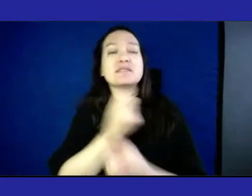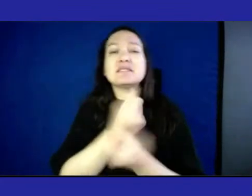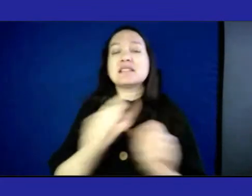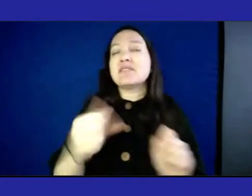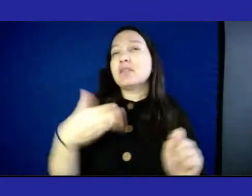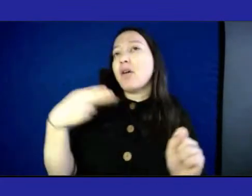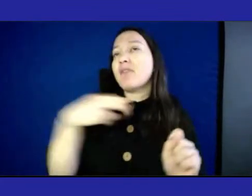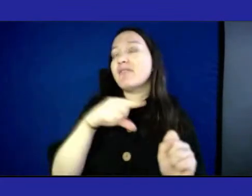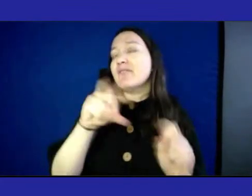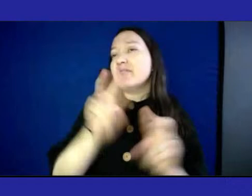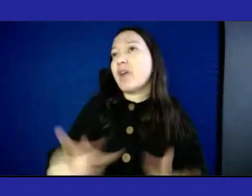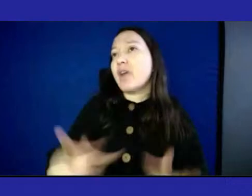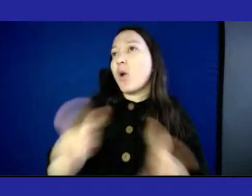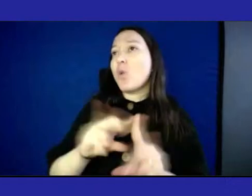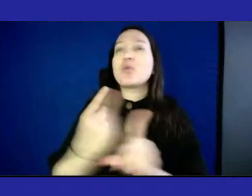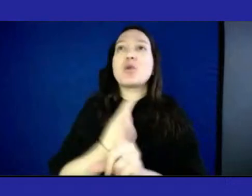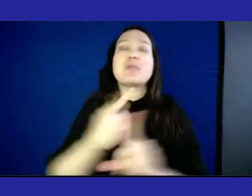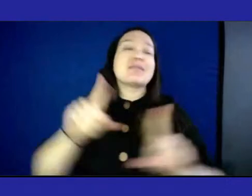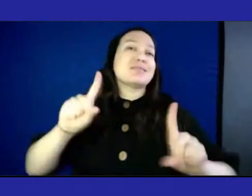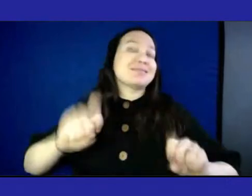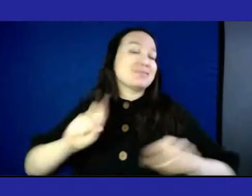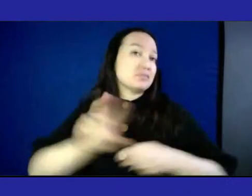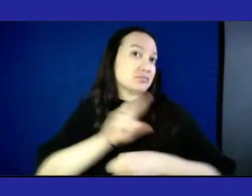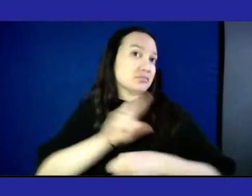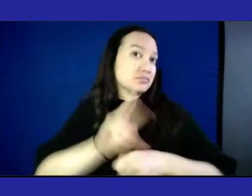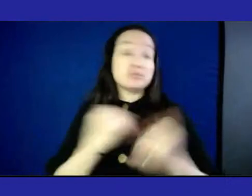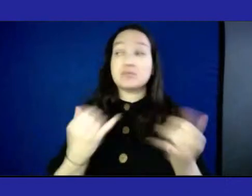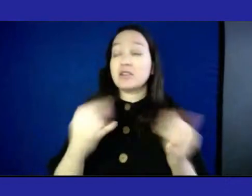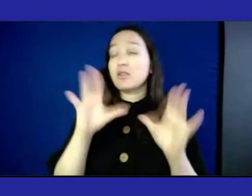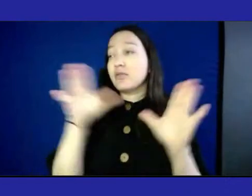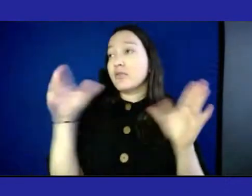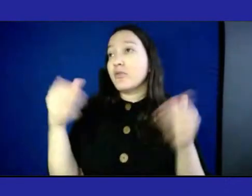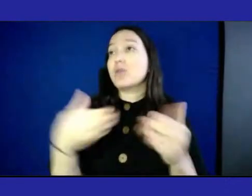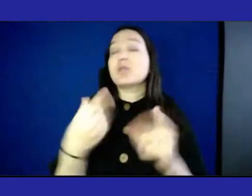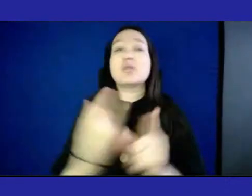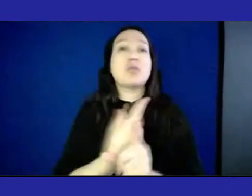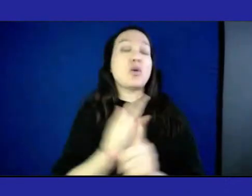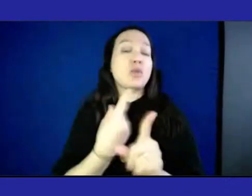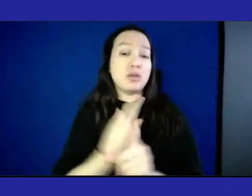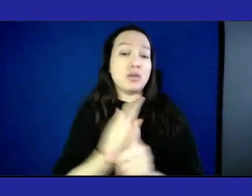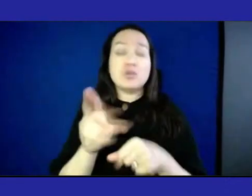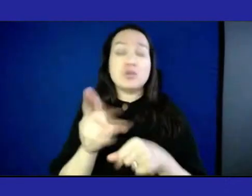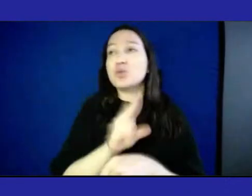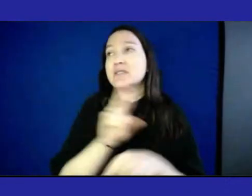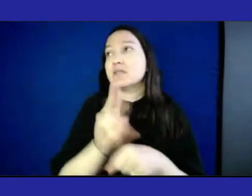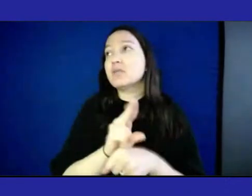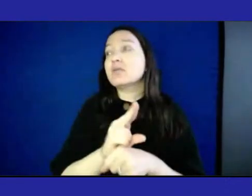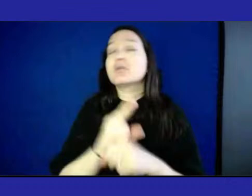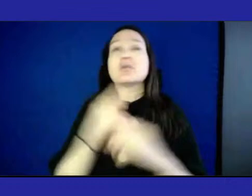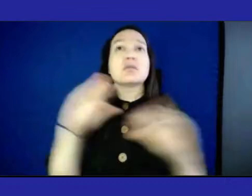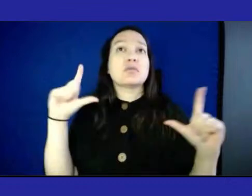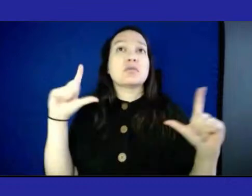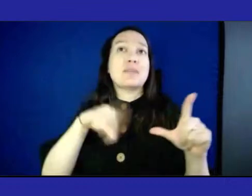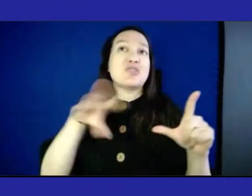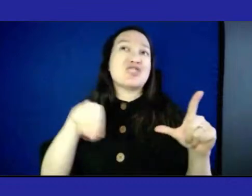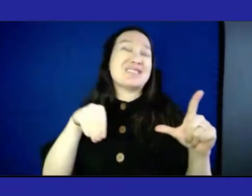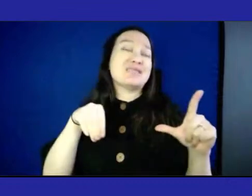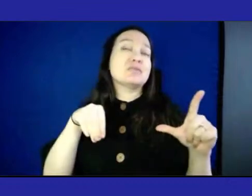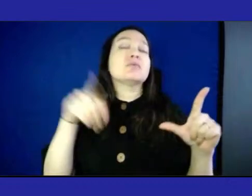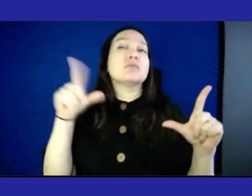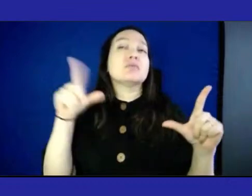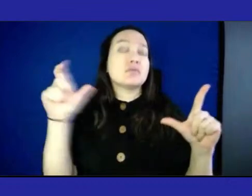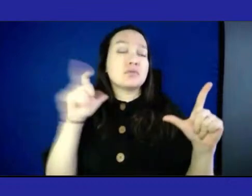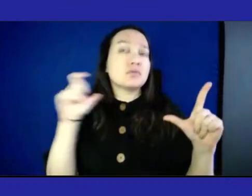reduce inappropriate test utilization, and right now our focus is inappropriate utilization of imaging. We've